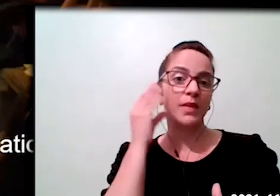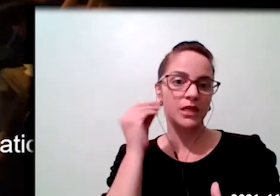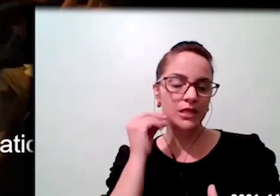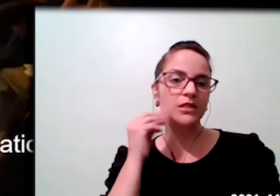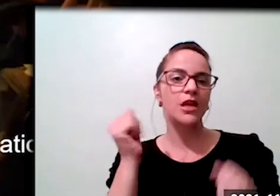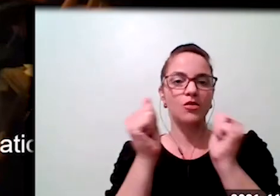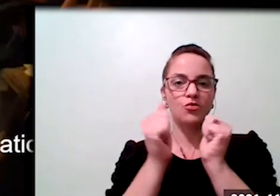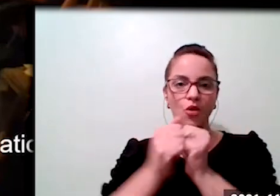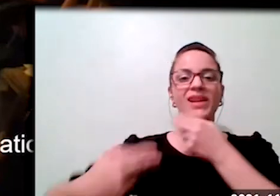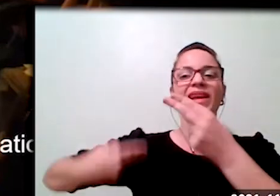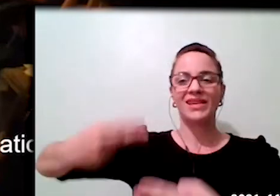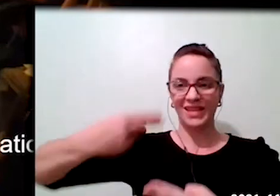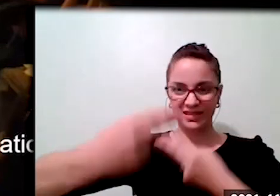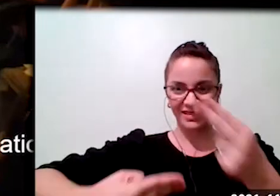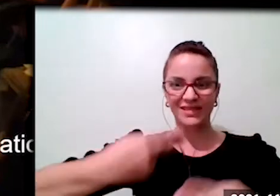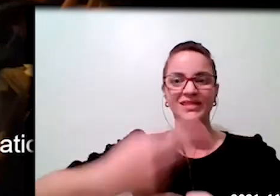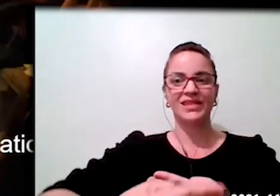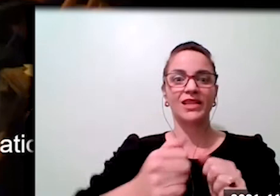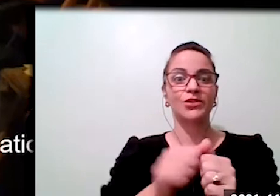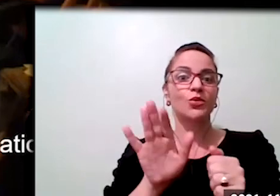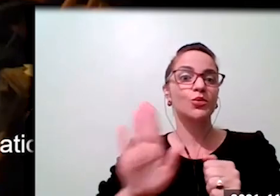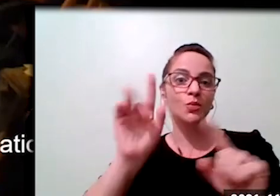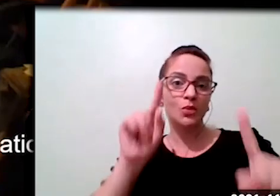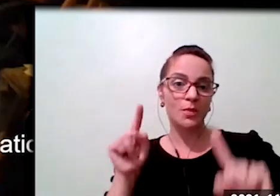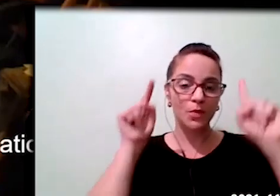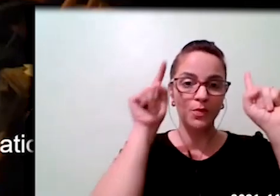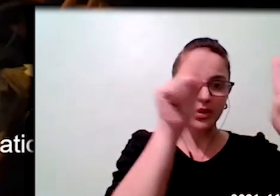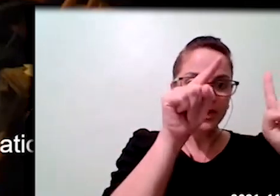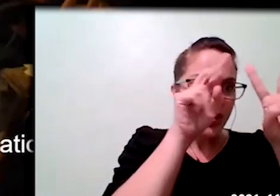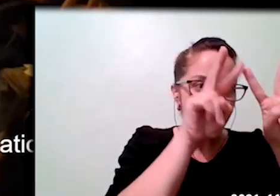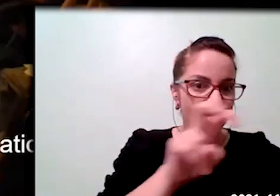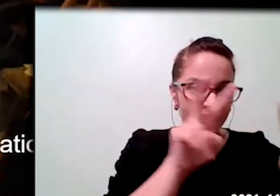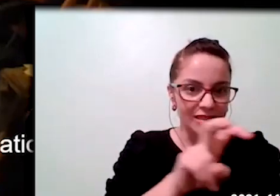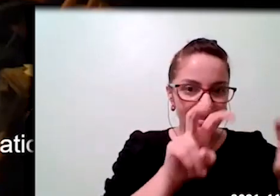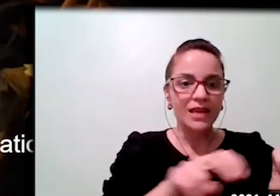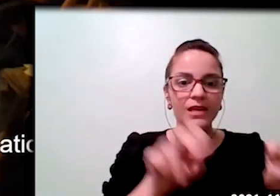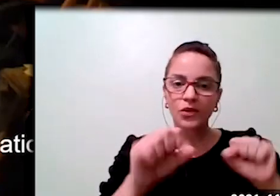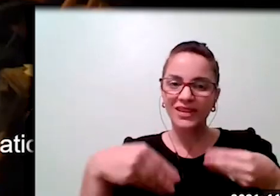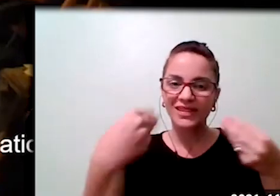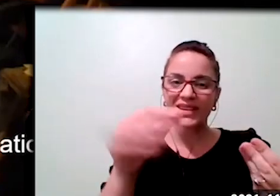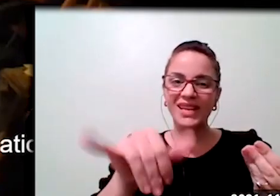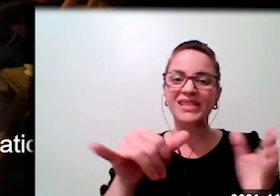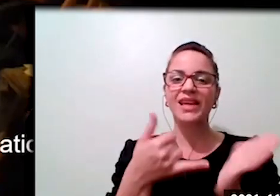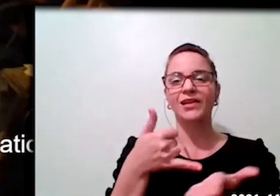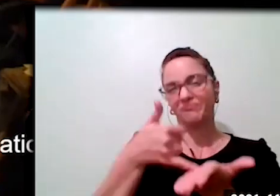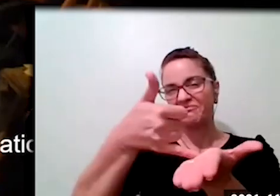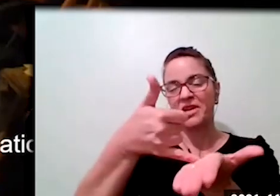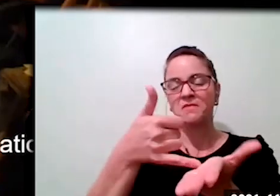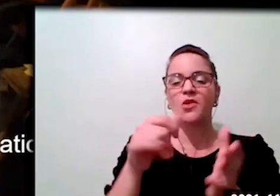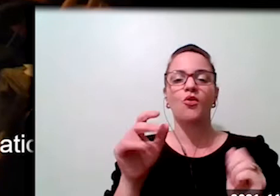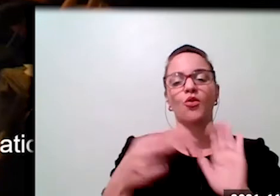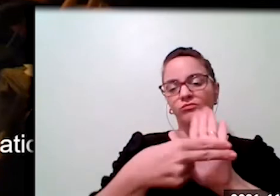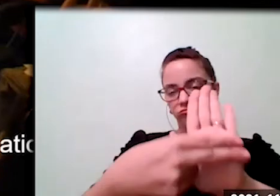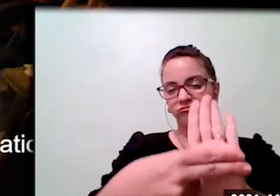as I mentioned, this is the objective. This was the objective of Architect Rubio and myself. So to push the whole city into